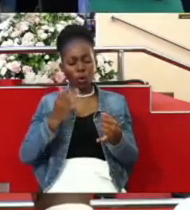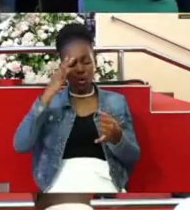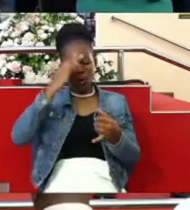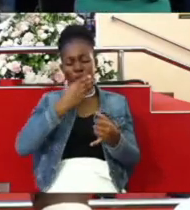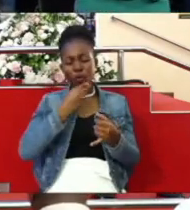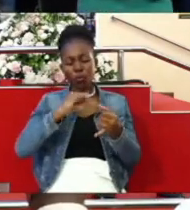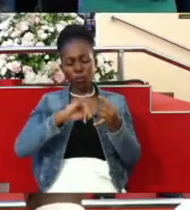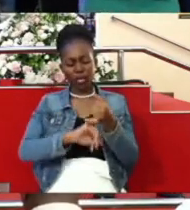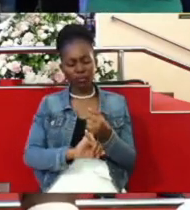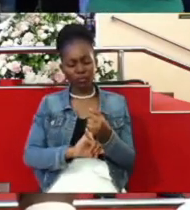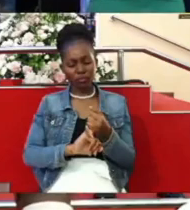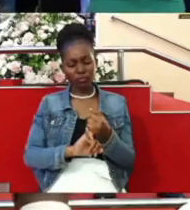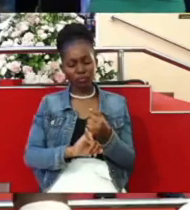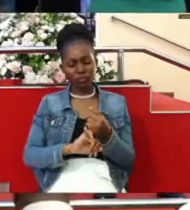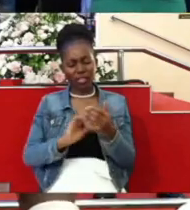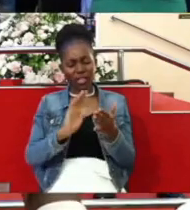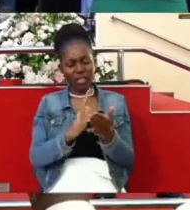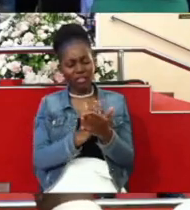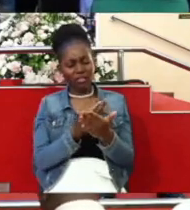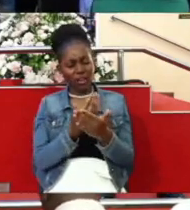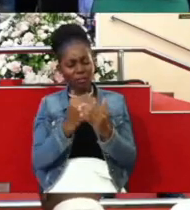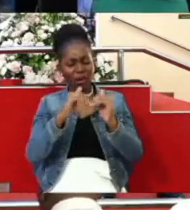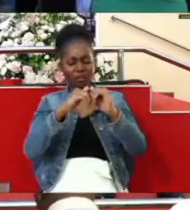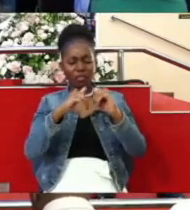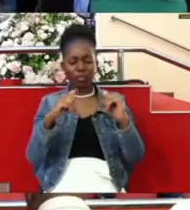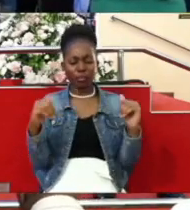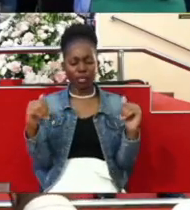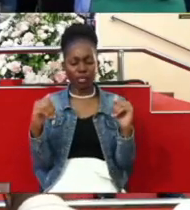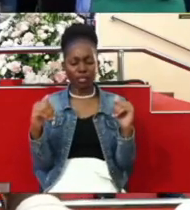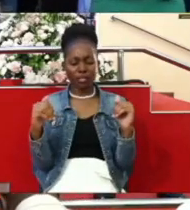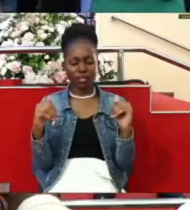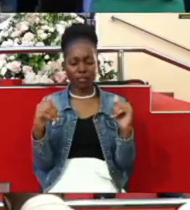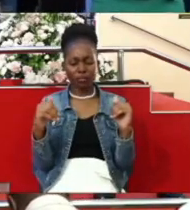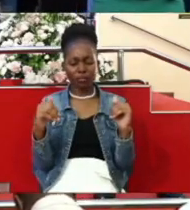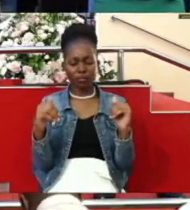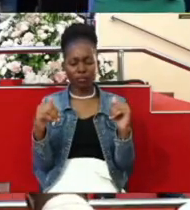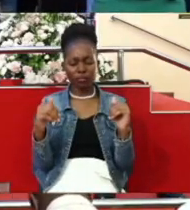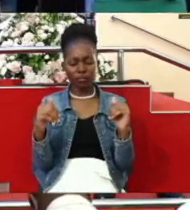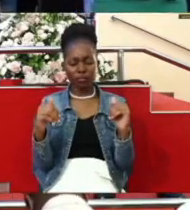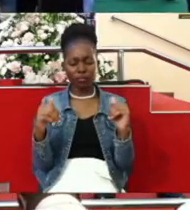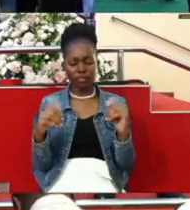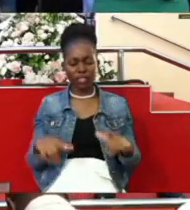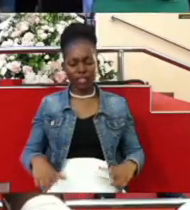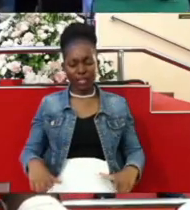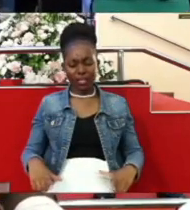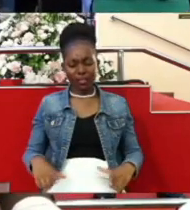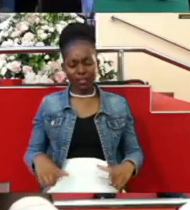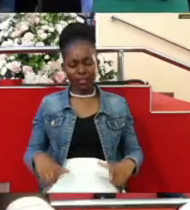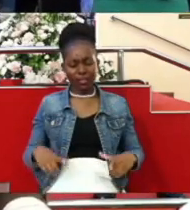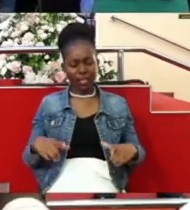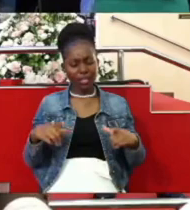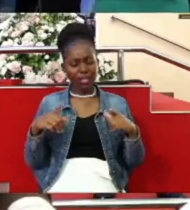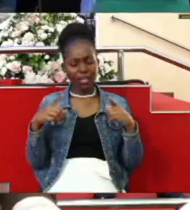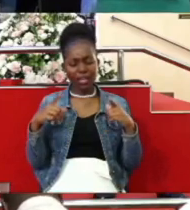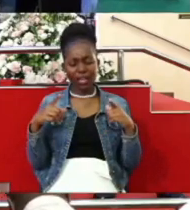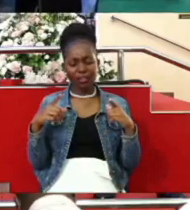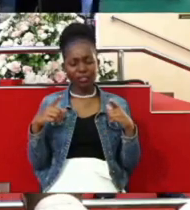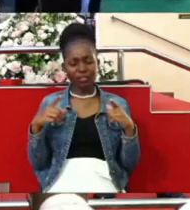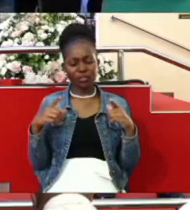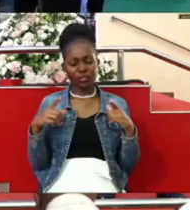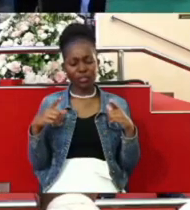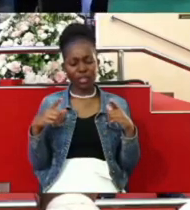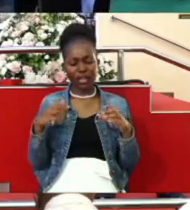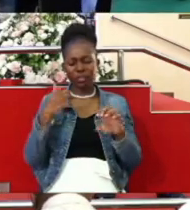And even some, they have separated, Lord. And their life looks, it is, has been stagnant for a long time.